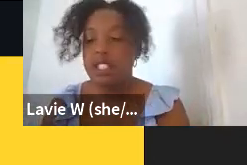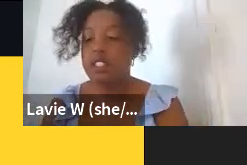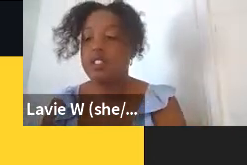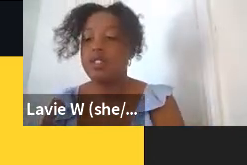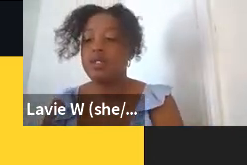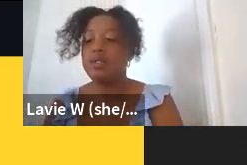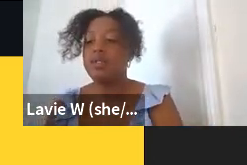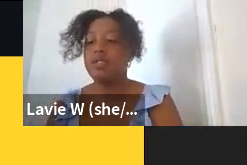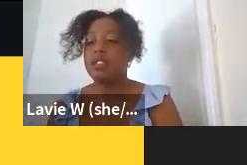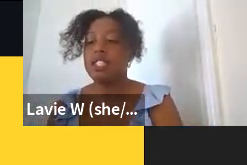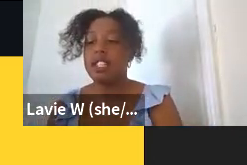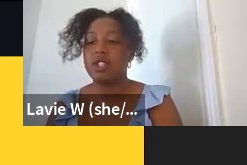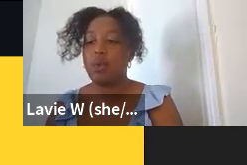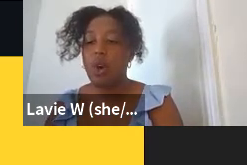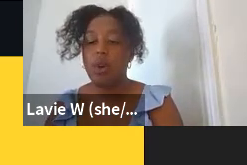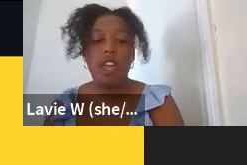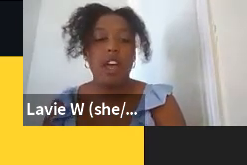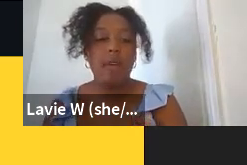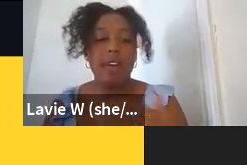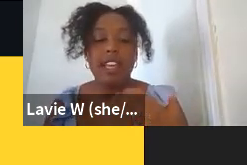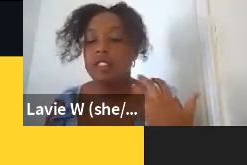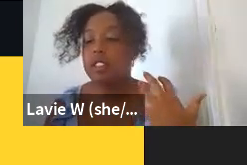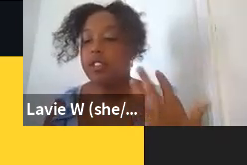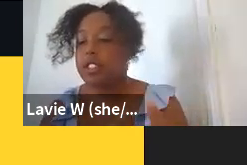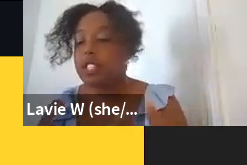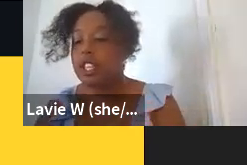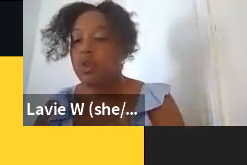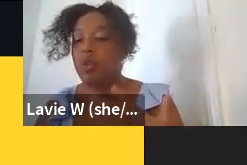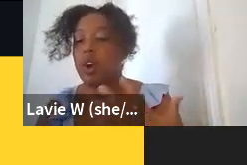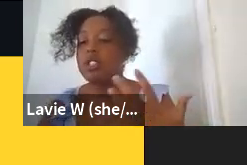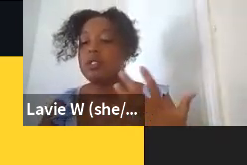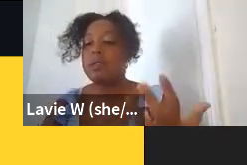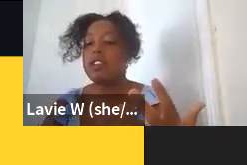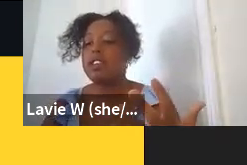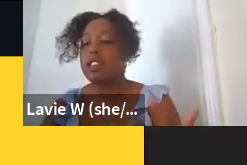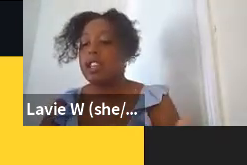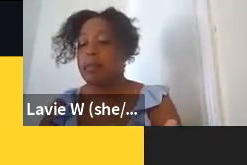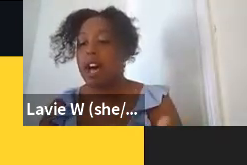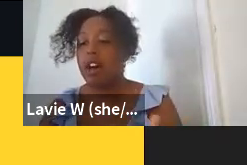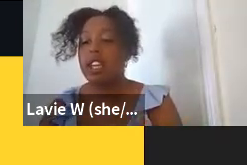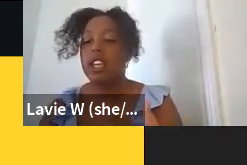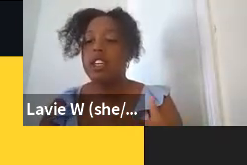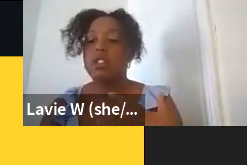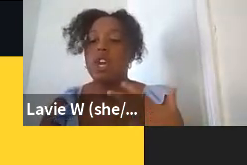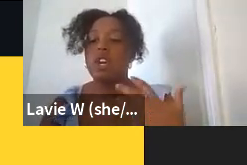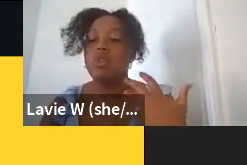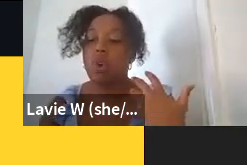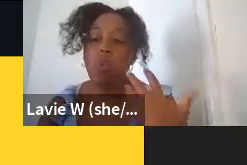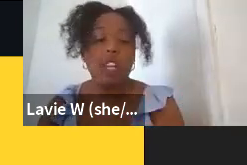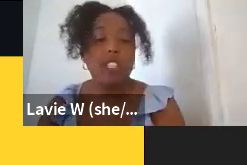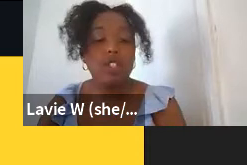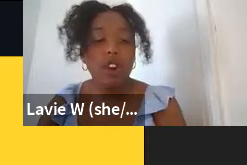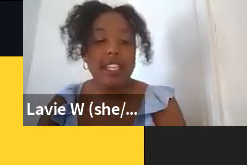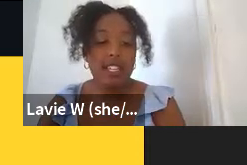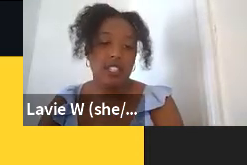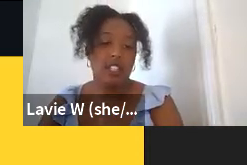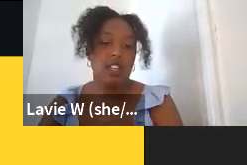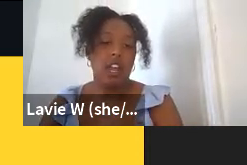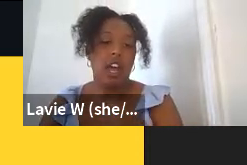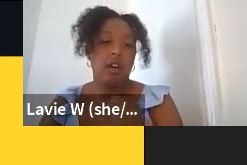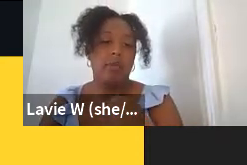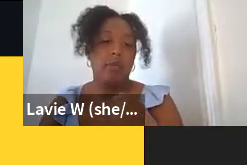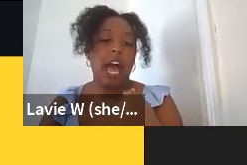your resistance to the status quo. And the first thing that you would want to maybe think about is, you know, what is your